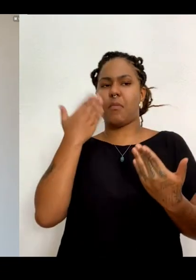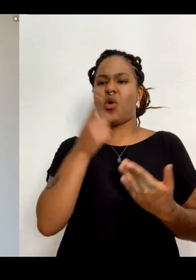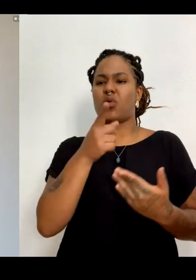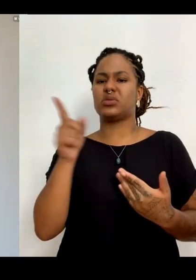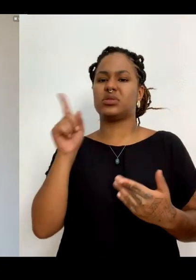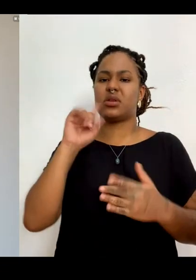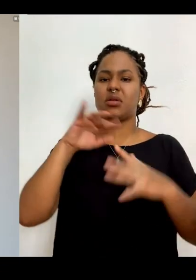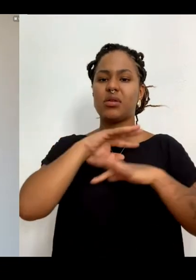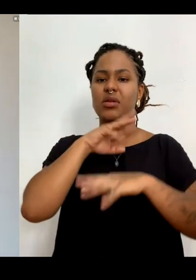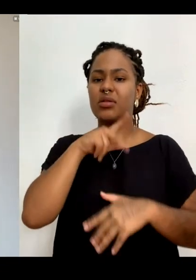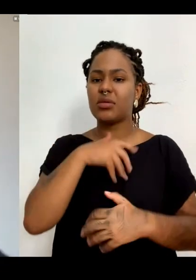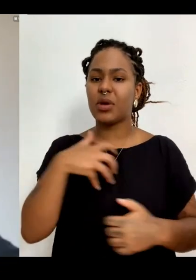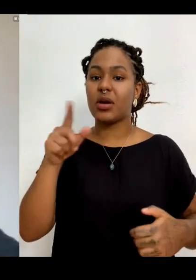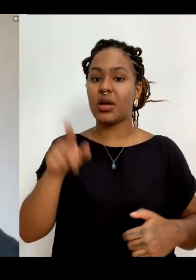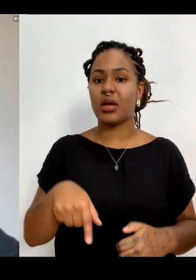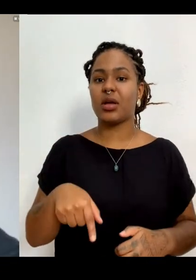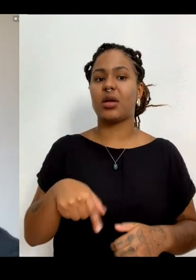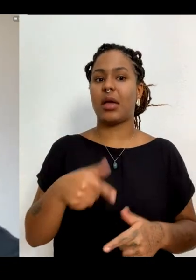foreign